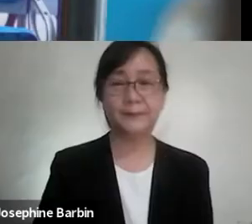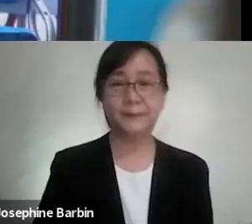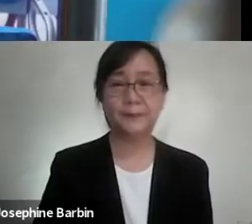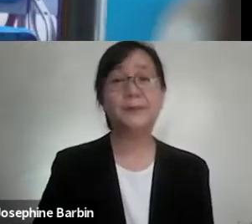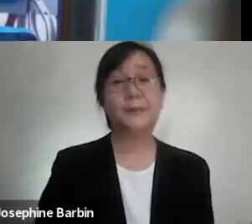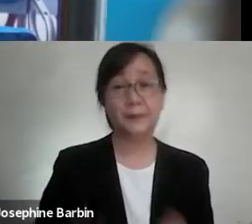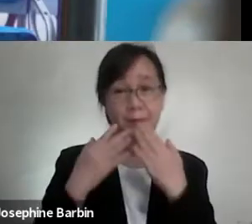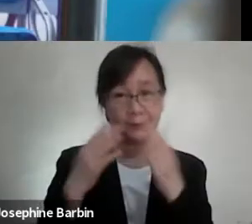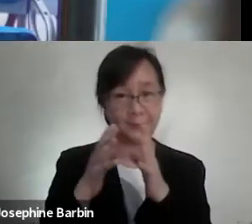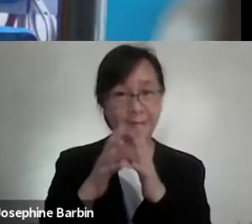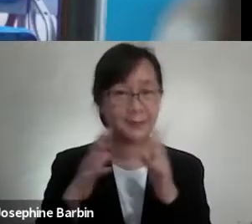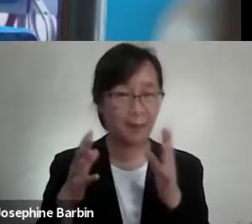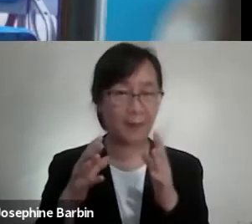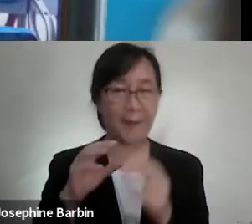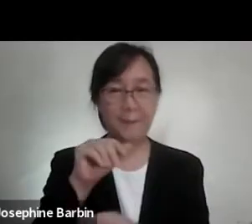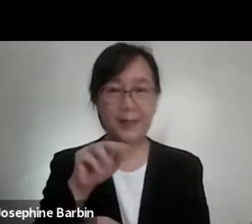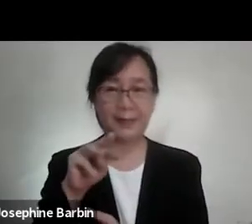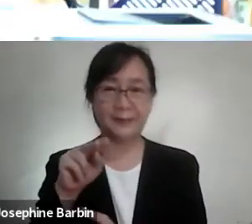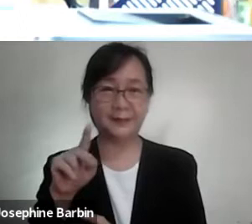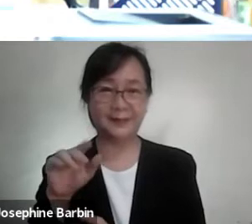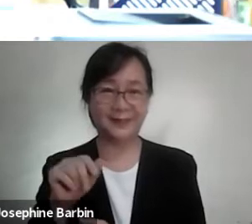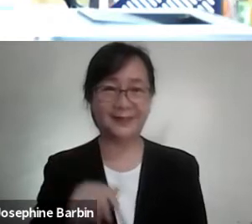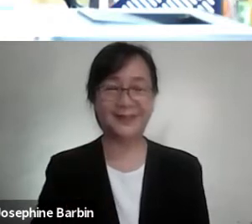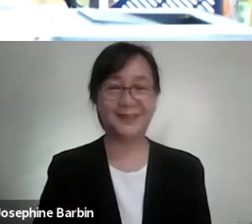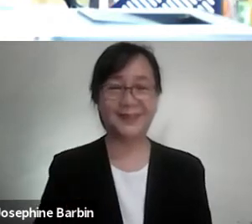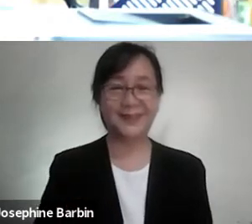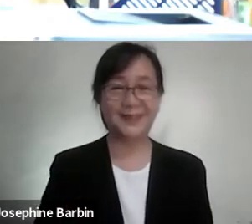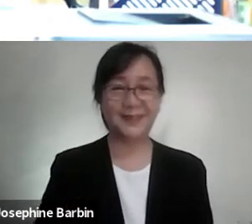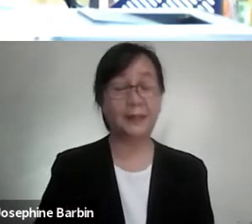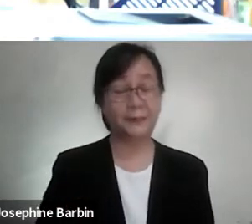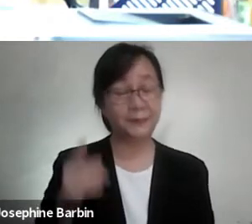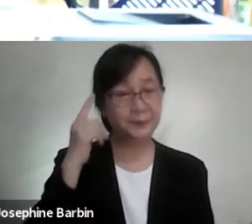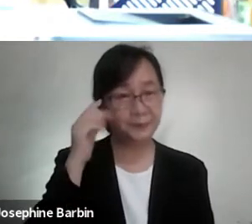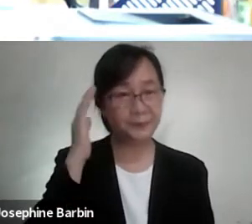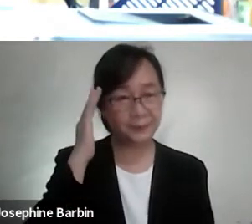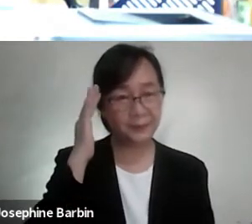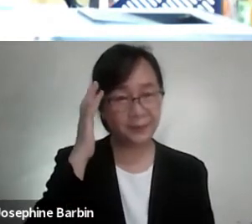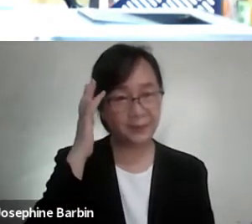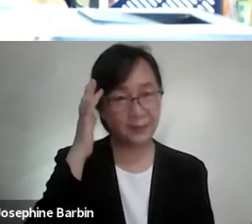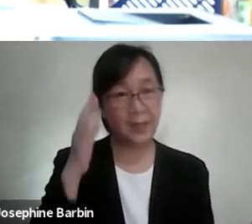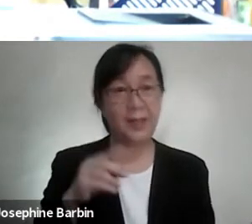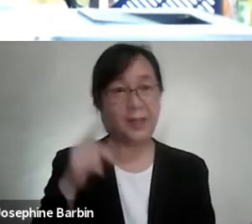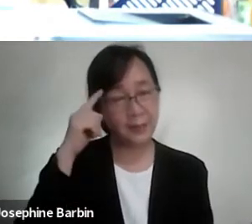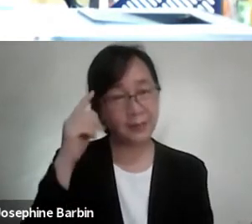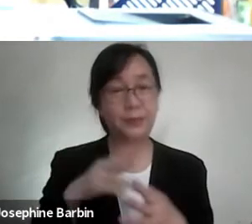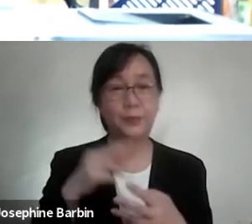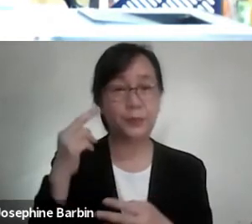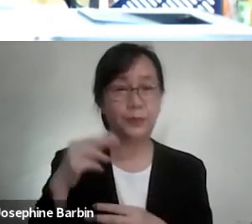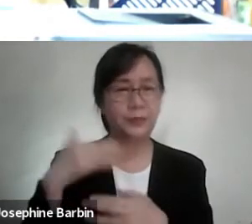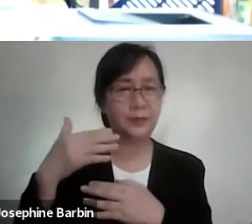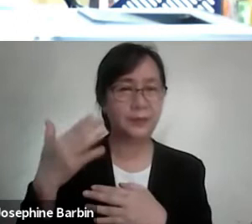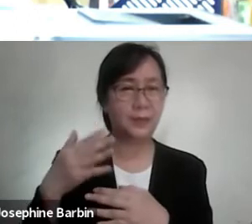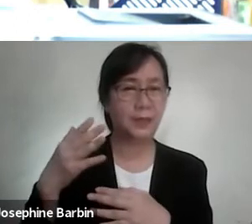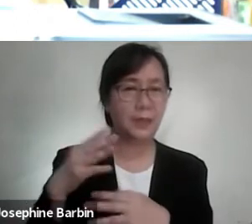Thank you so much, Amanda. Yeah, and I think in the recent years, we can see that many